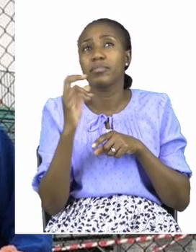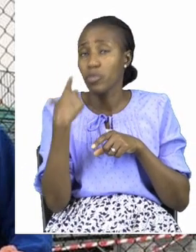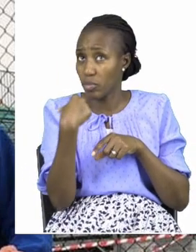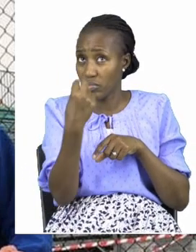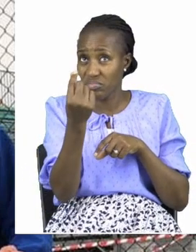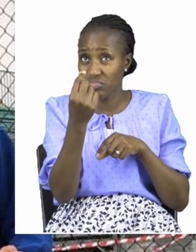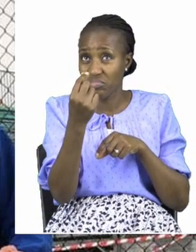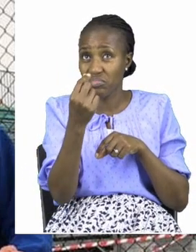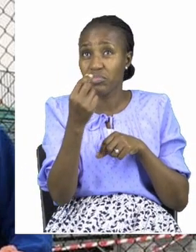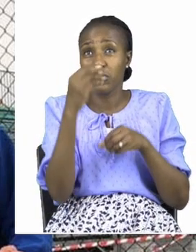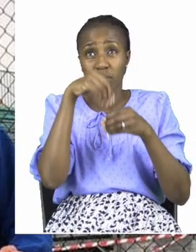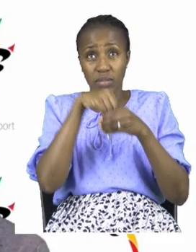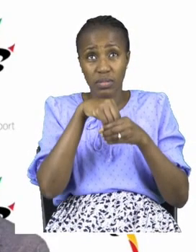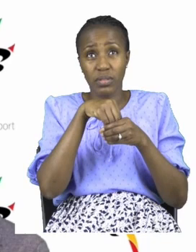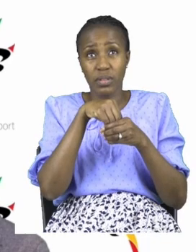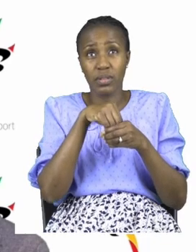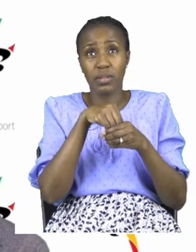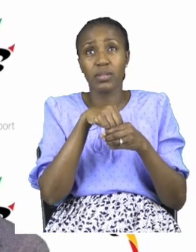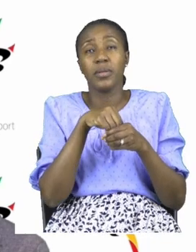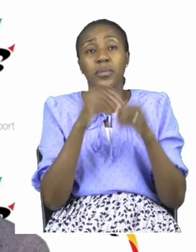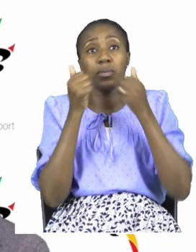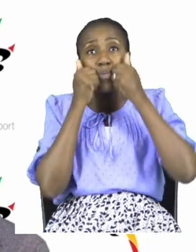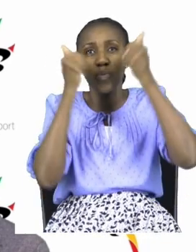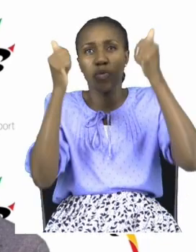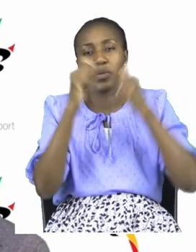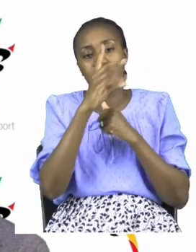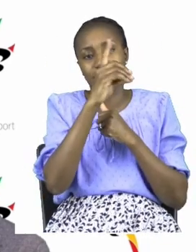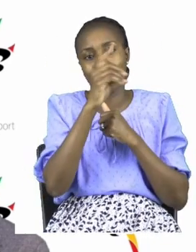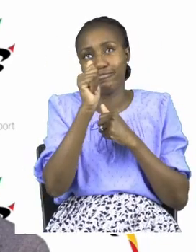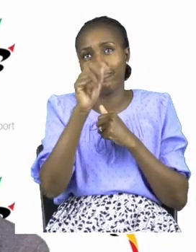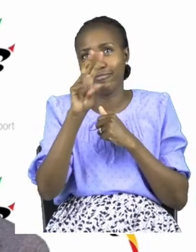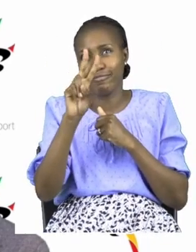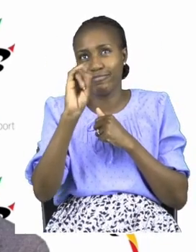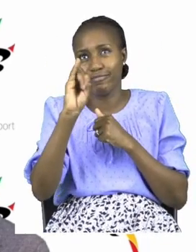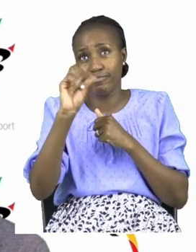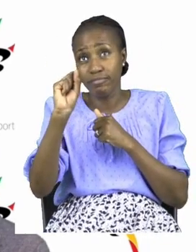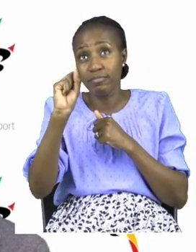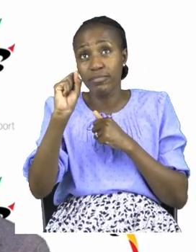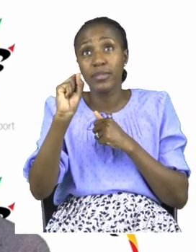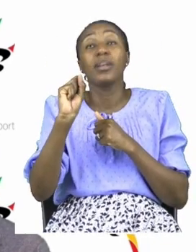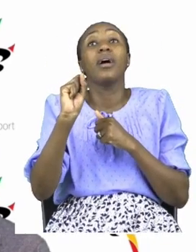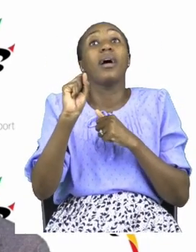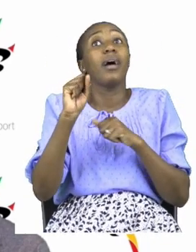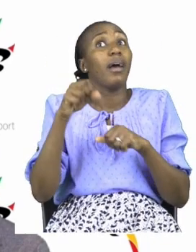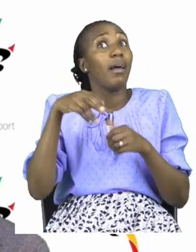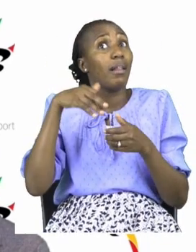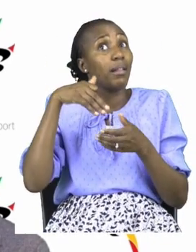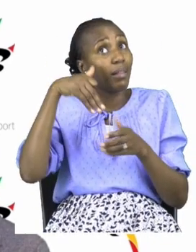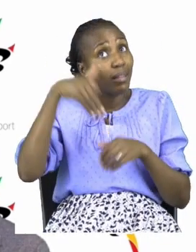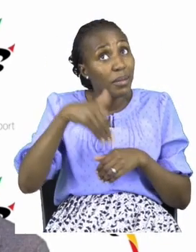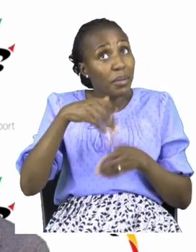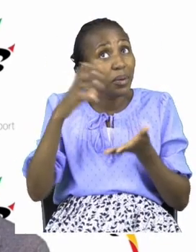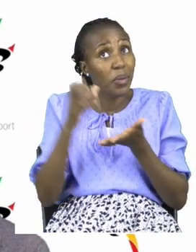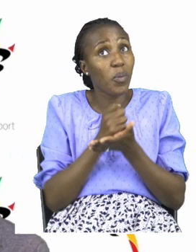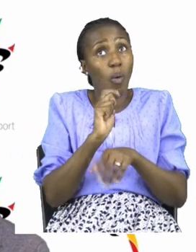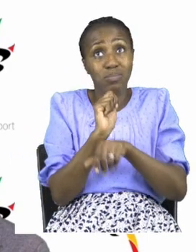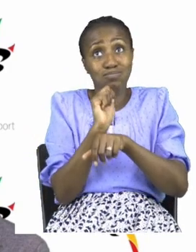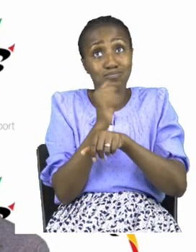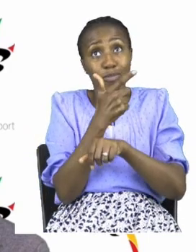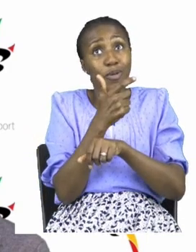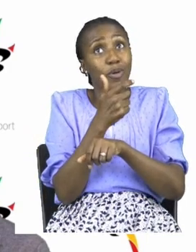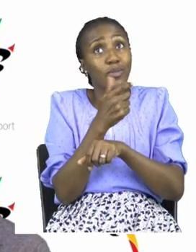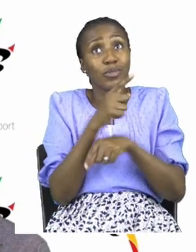to participate in the Davis Cup, and basically Namibia won gold. So we have been promoted to Group